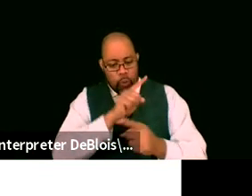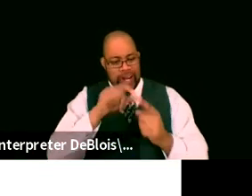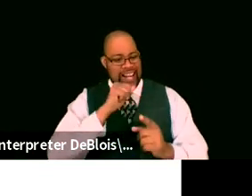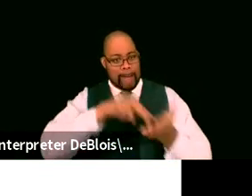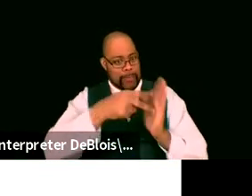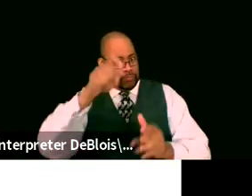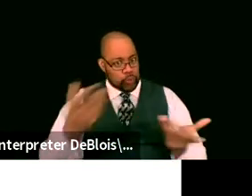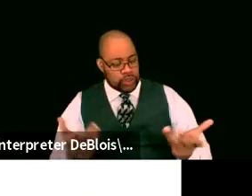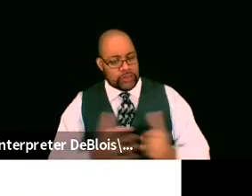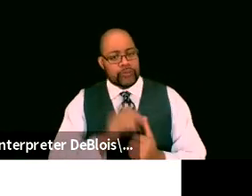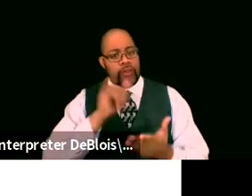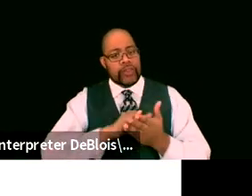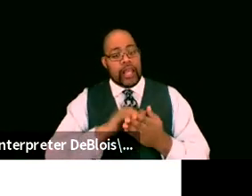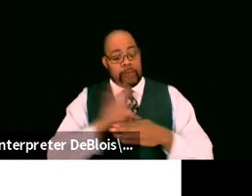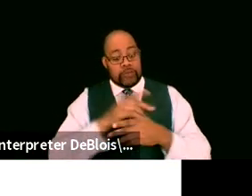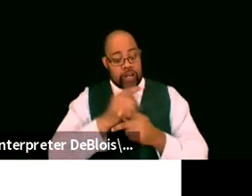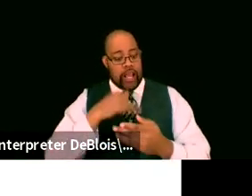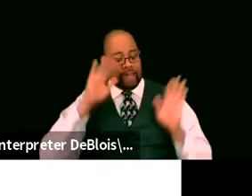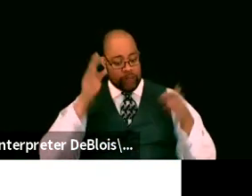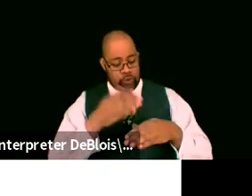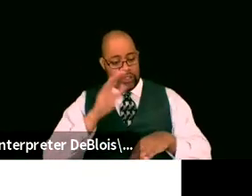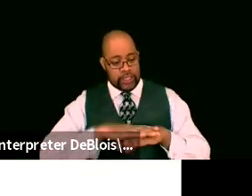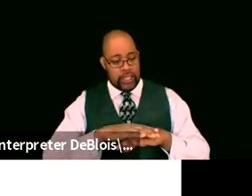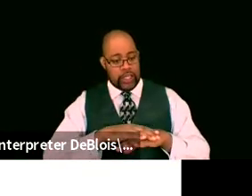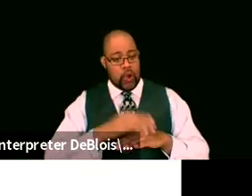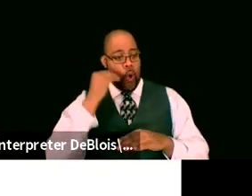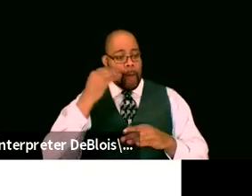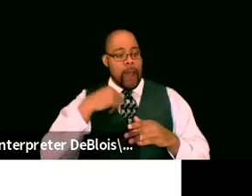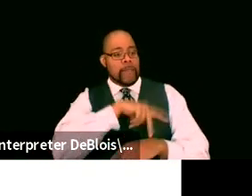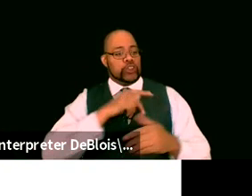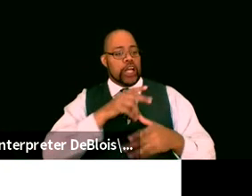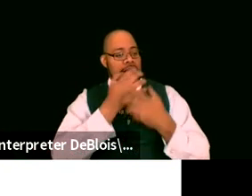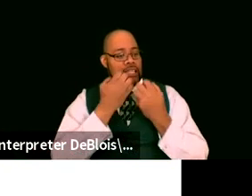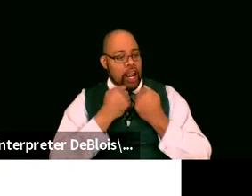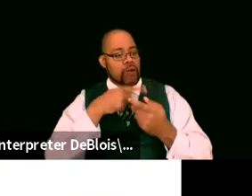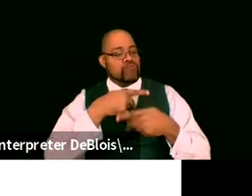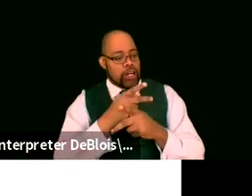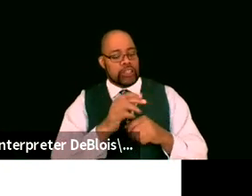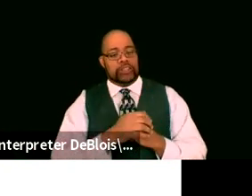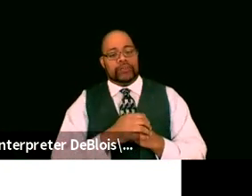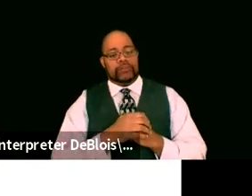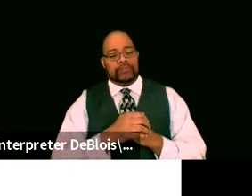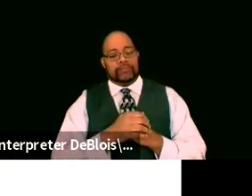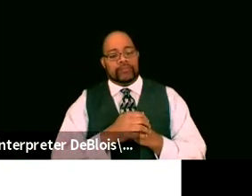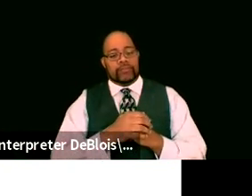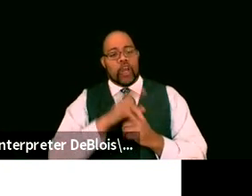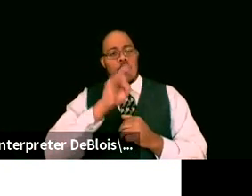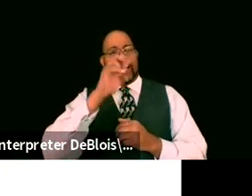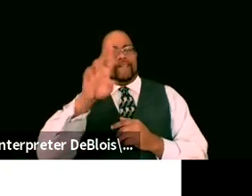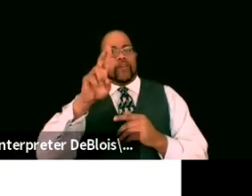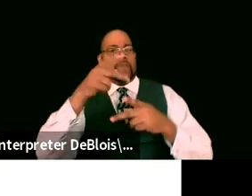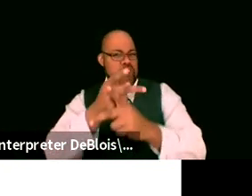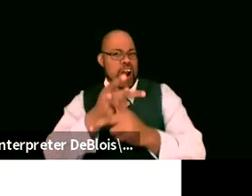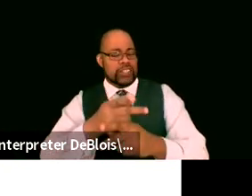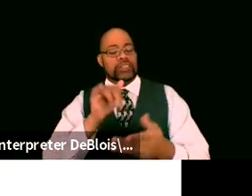meant to. So the industrial products that I focused on were home and personal care products with the industrial partner Unilever. And really what we were looking at